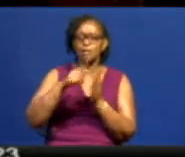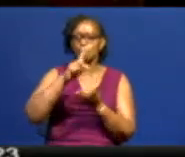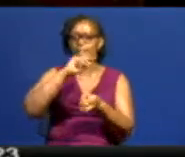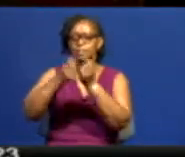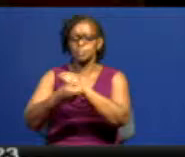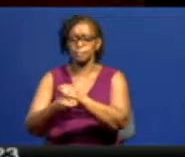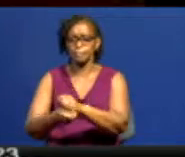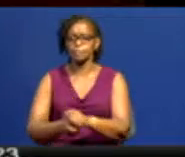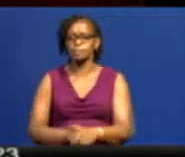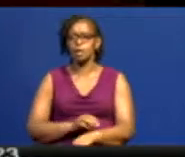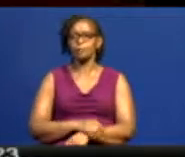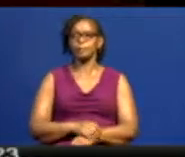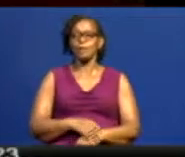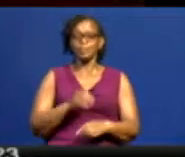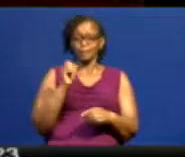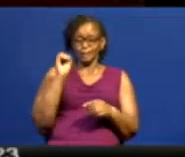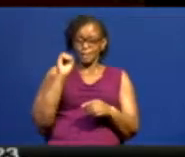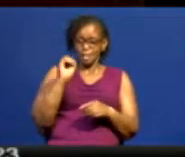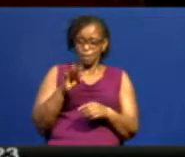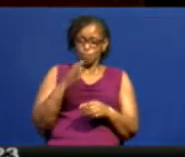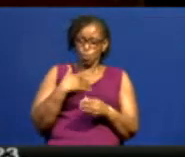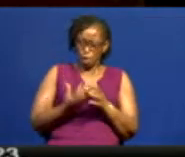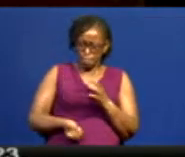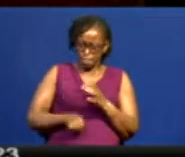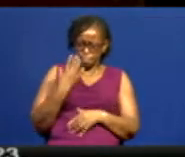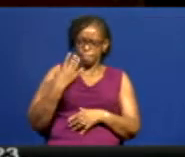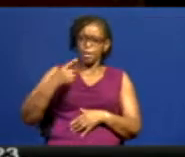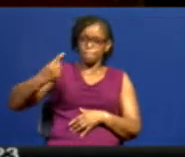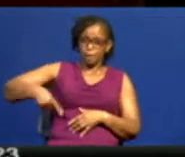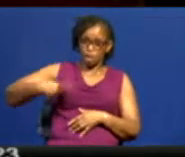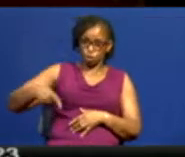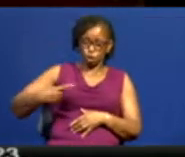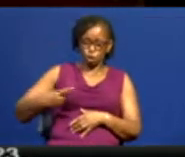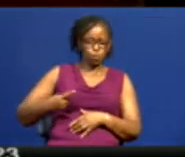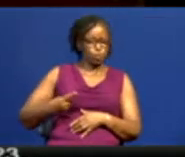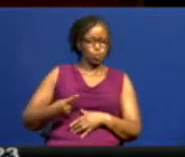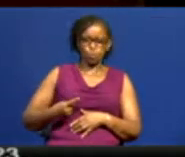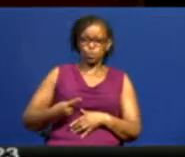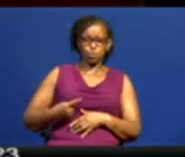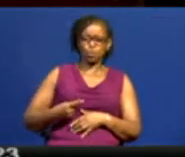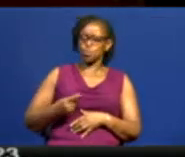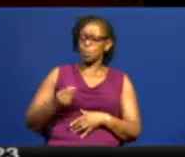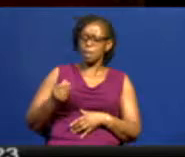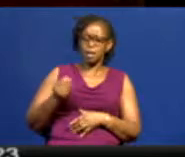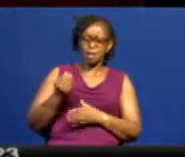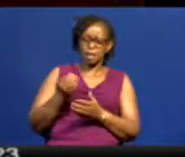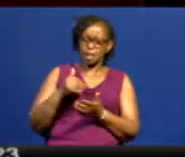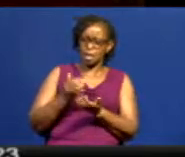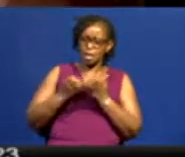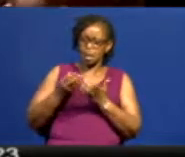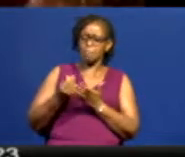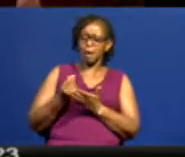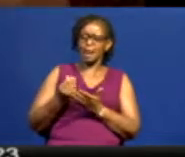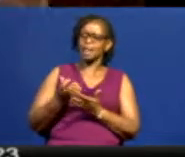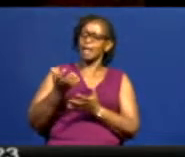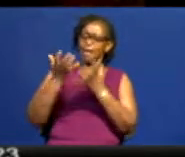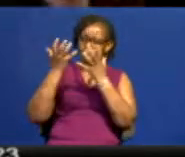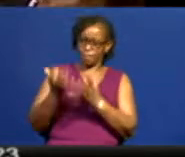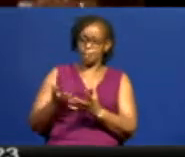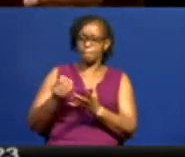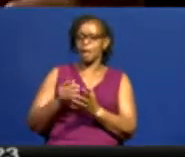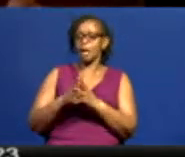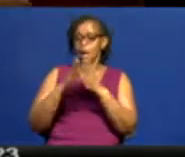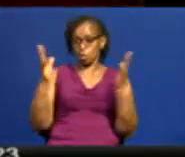up, for example, a manufacturing plant is highly capital intensive. And not just now the capital, even the